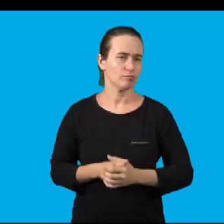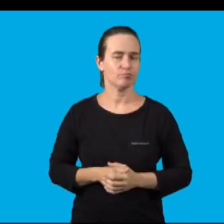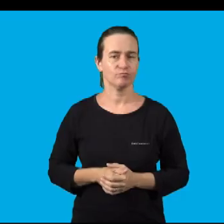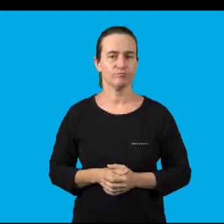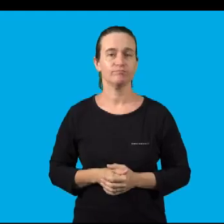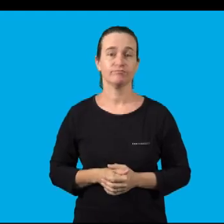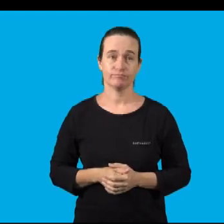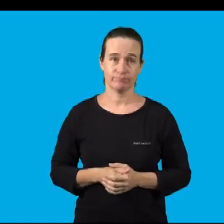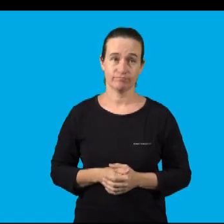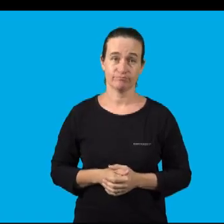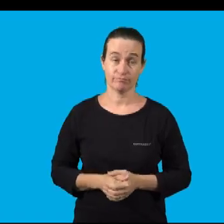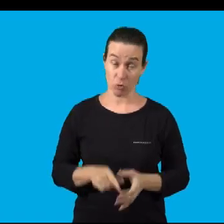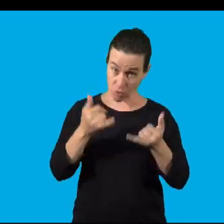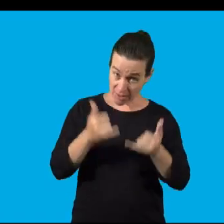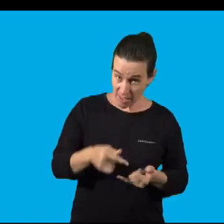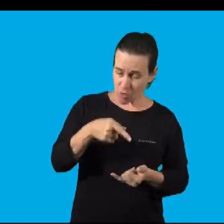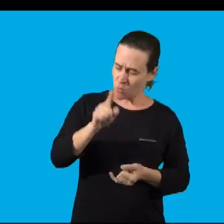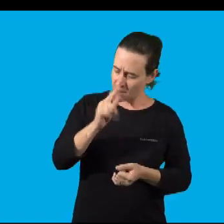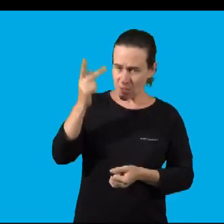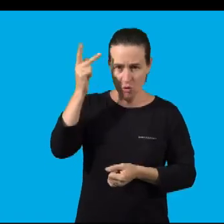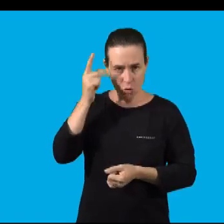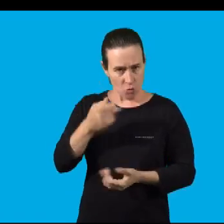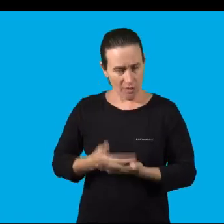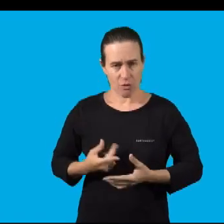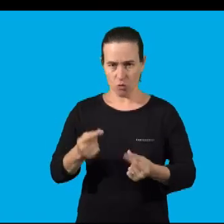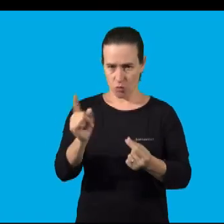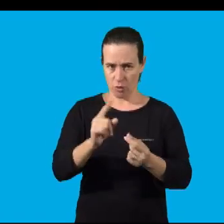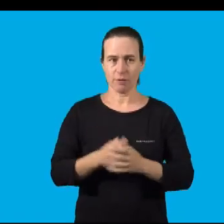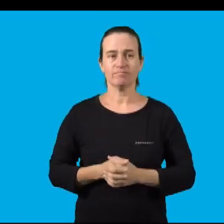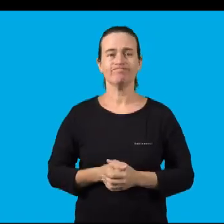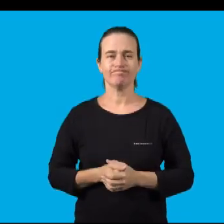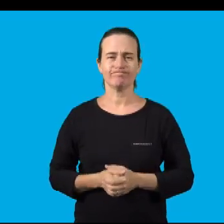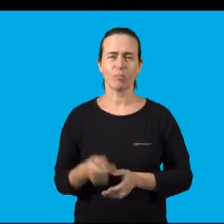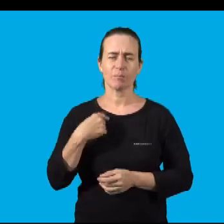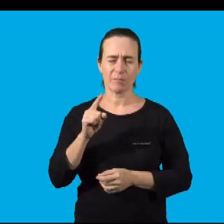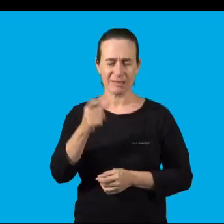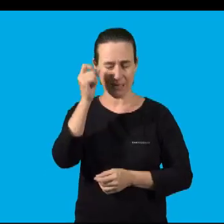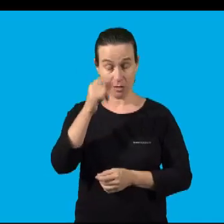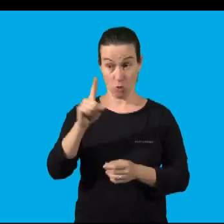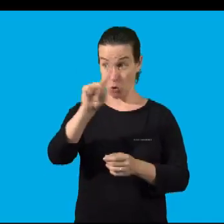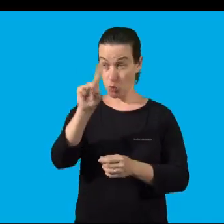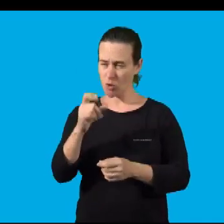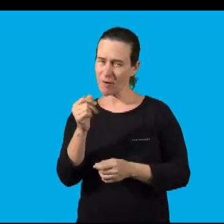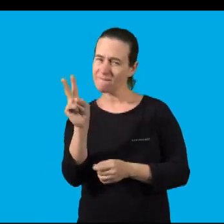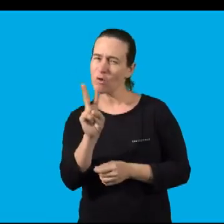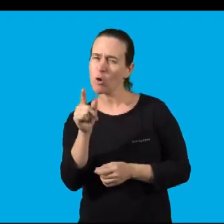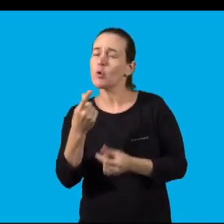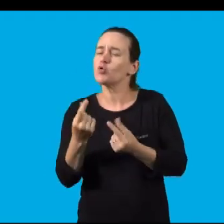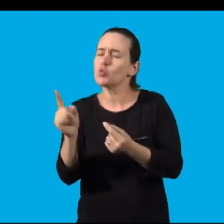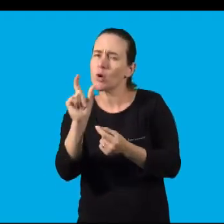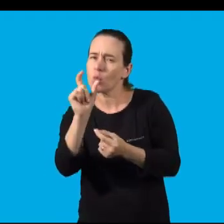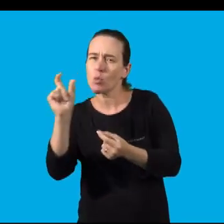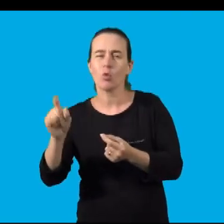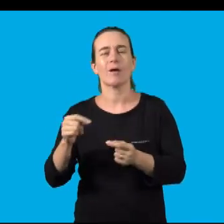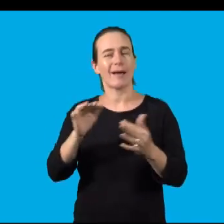is. What you should know and be able to do. You should know the questioning verbs and how to approach